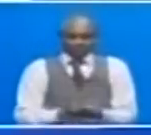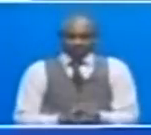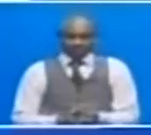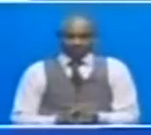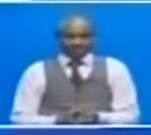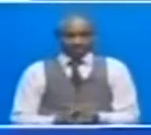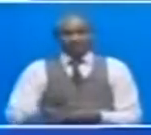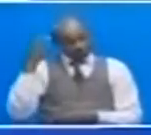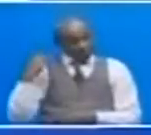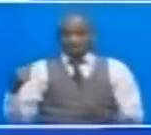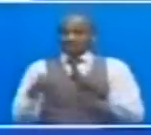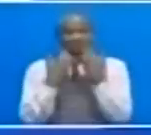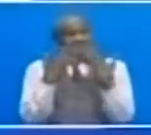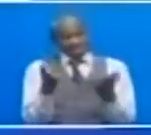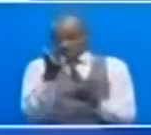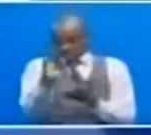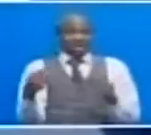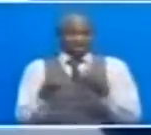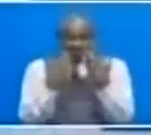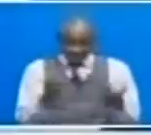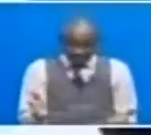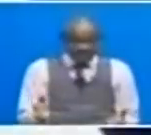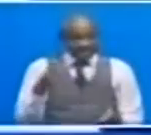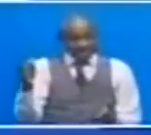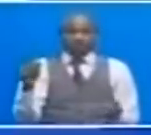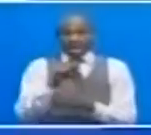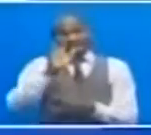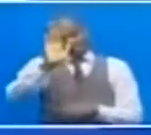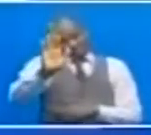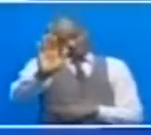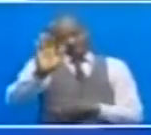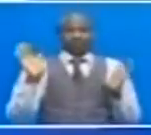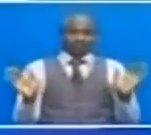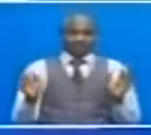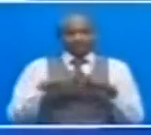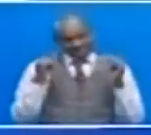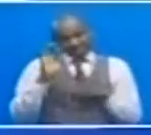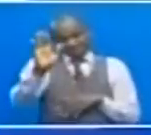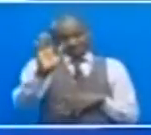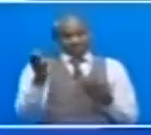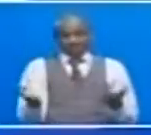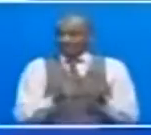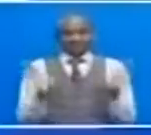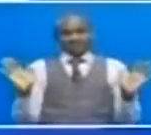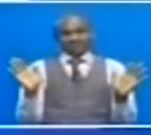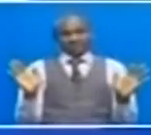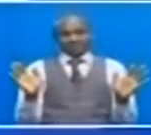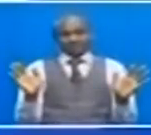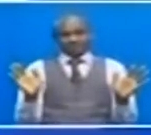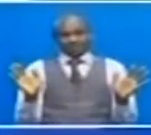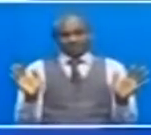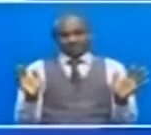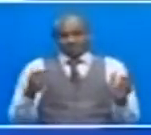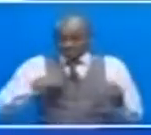me we had an accident and the car was being driven by Pastor Nganga. Nothing more.